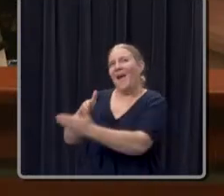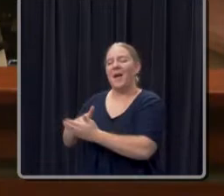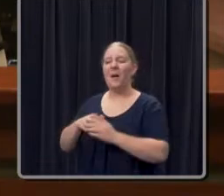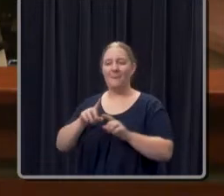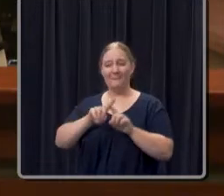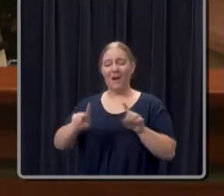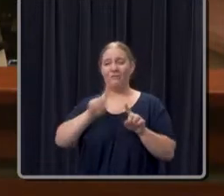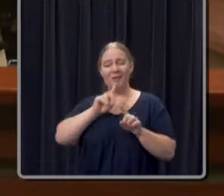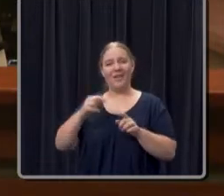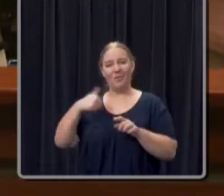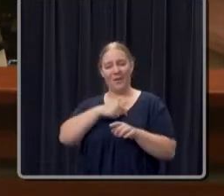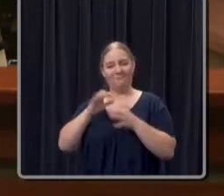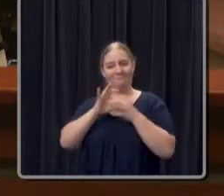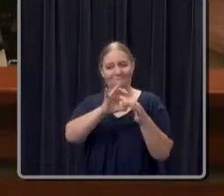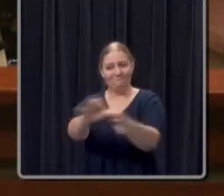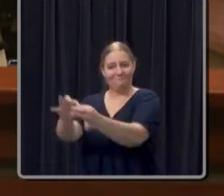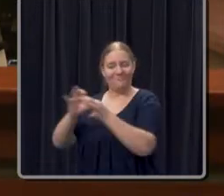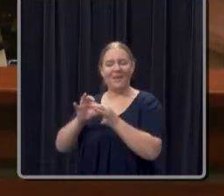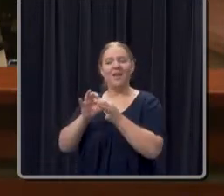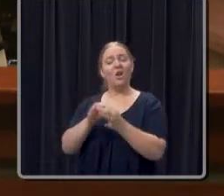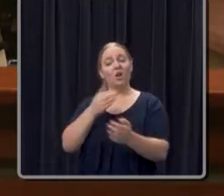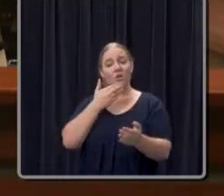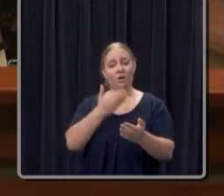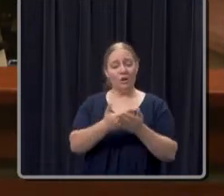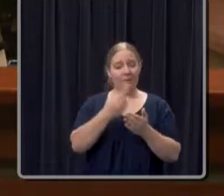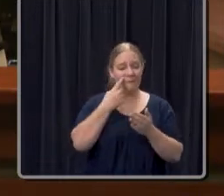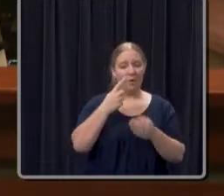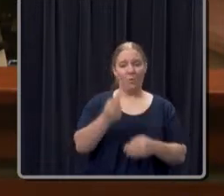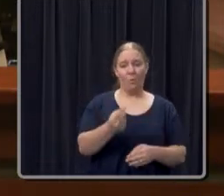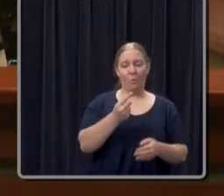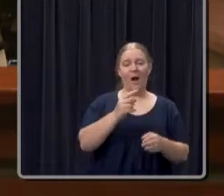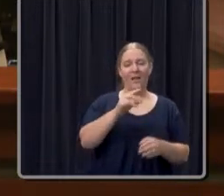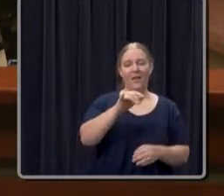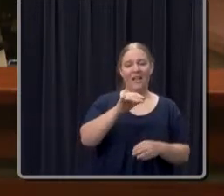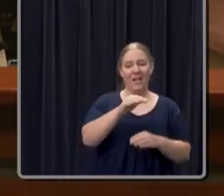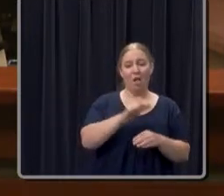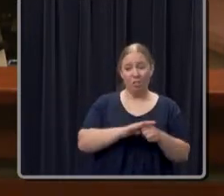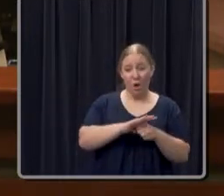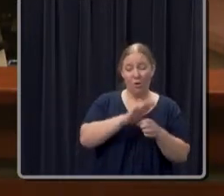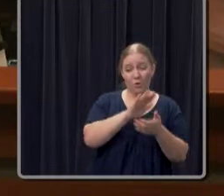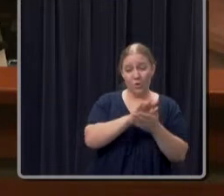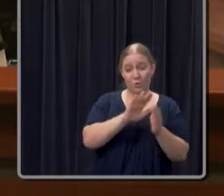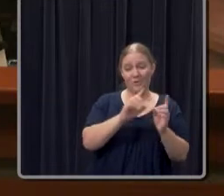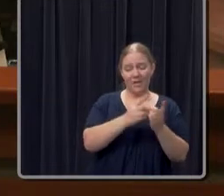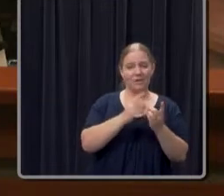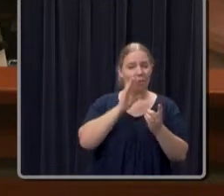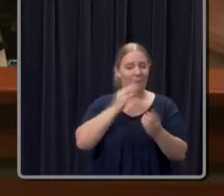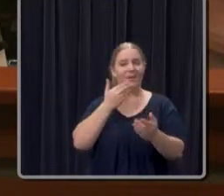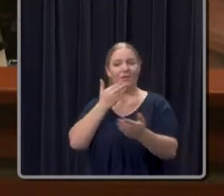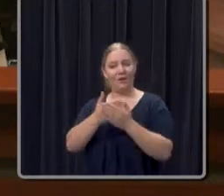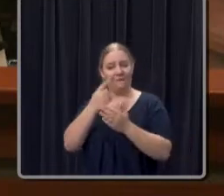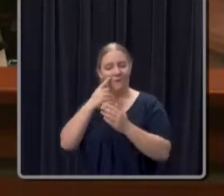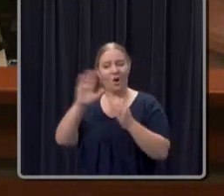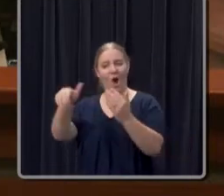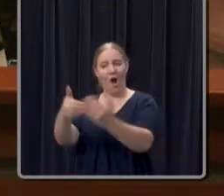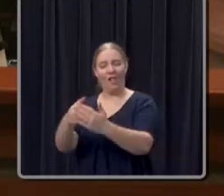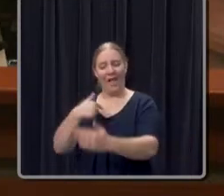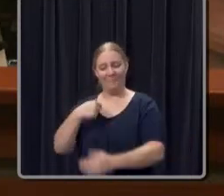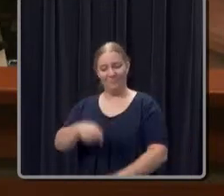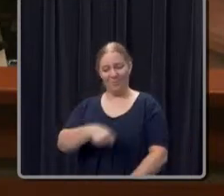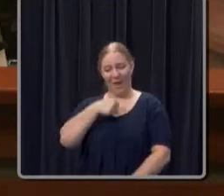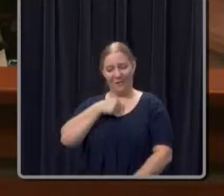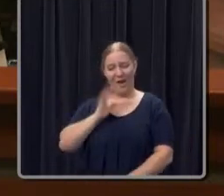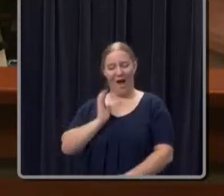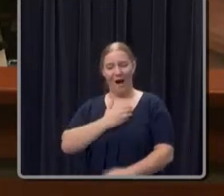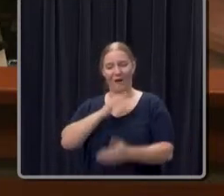reality is that, right now, what's good for one Johnson County school district is typically good for all of us. And I'm just really proud that our